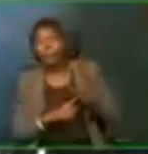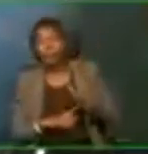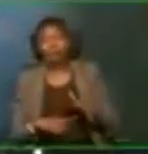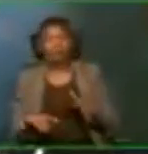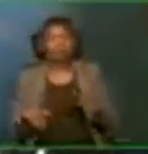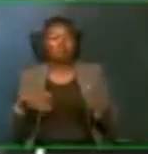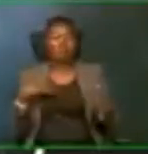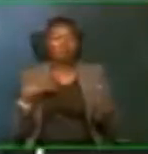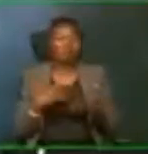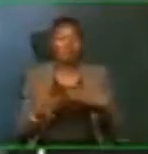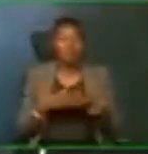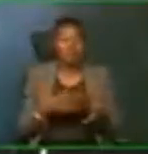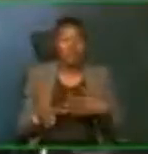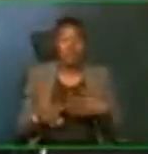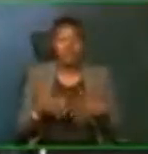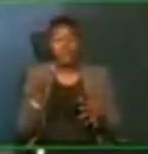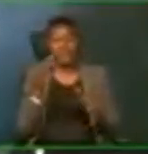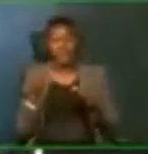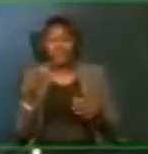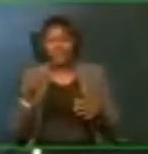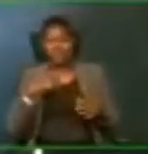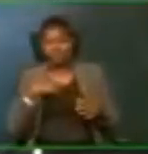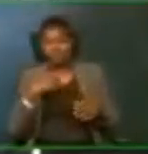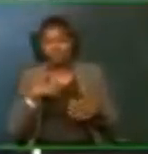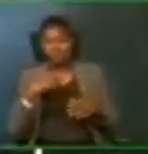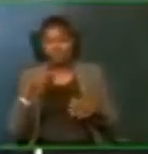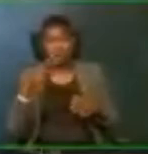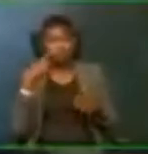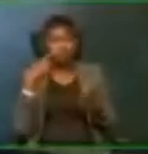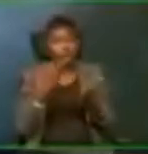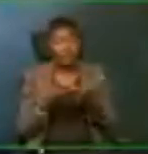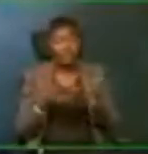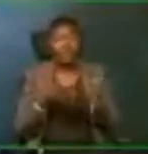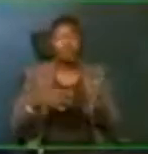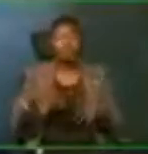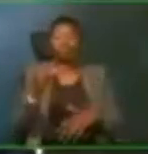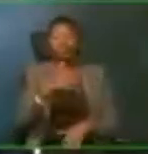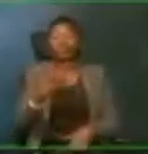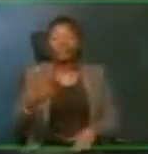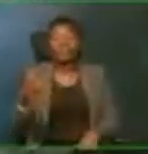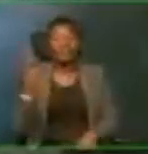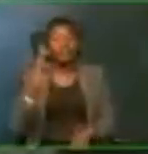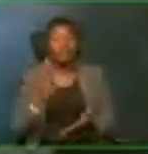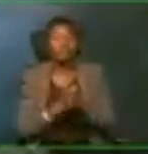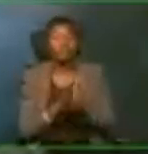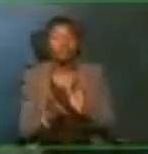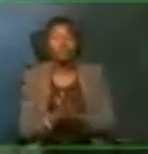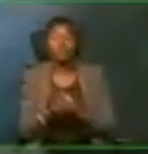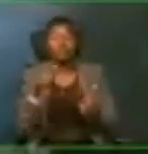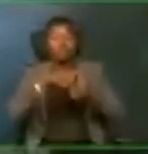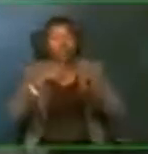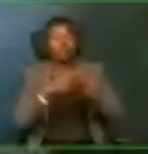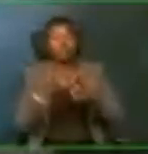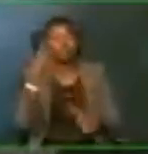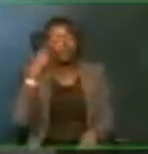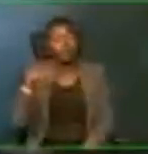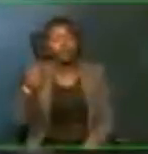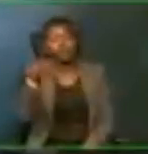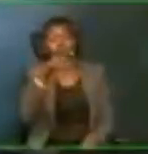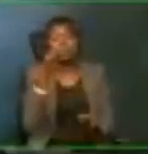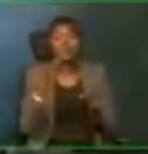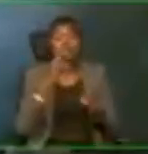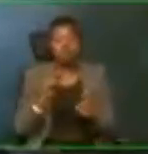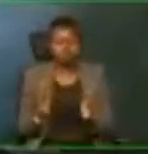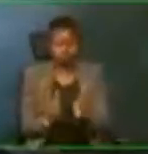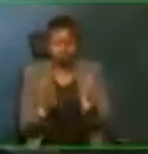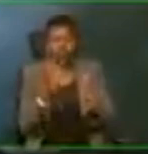popular, whether I am recognized, those things will become a problem for you if you are pursuing your own